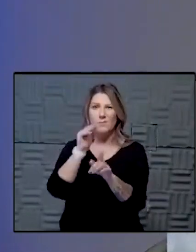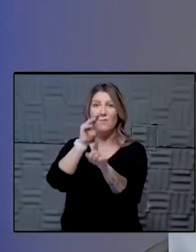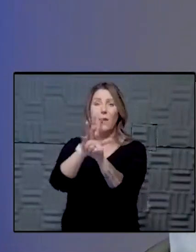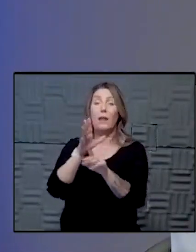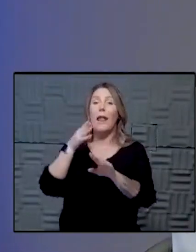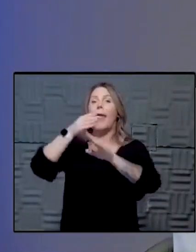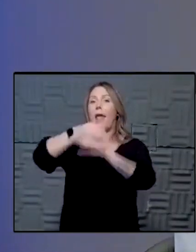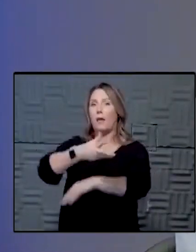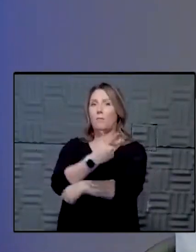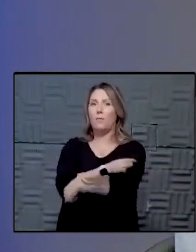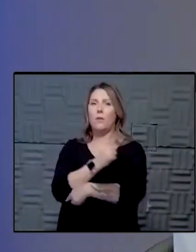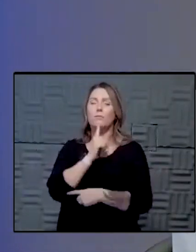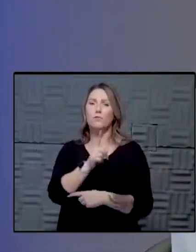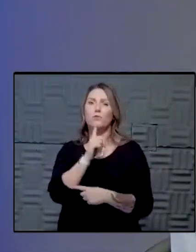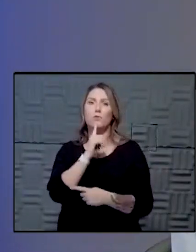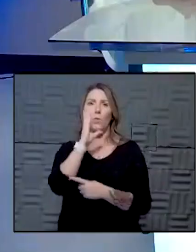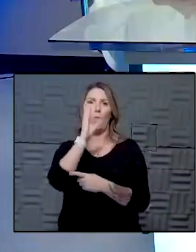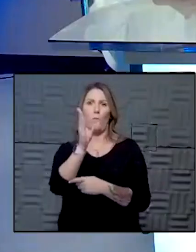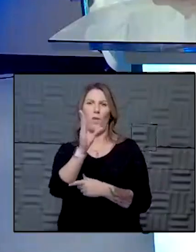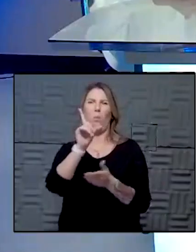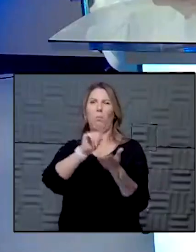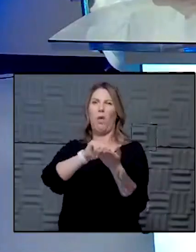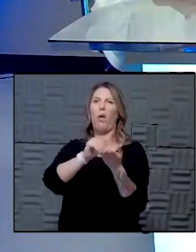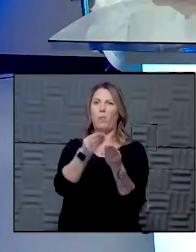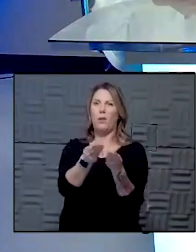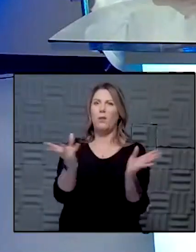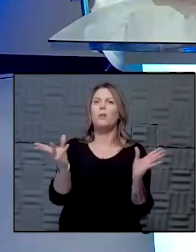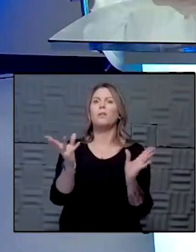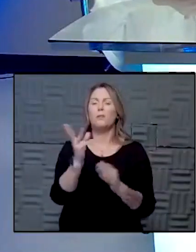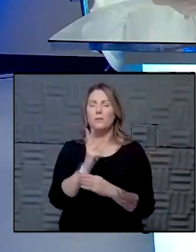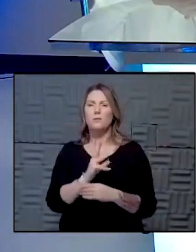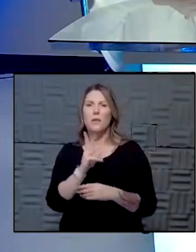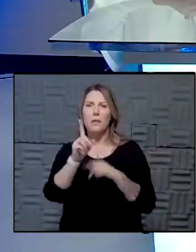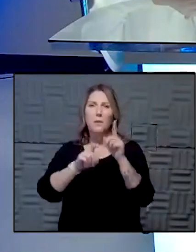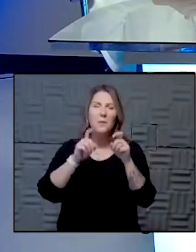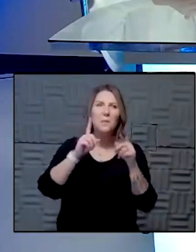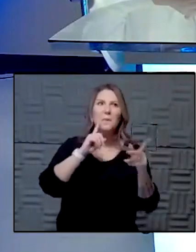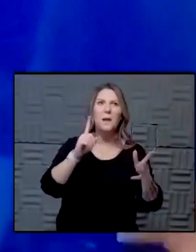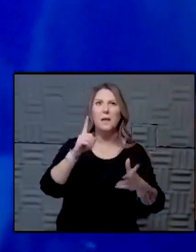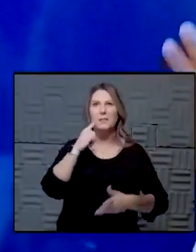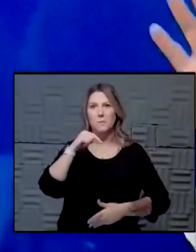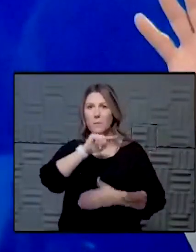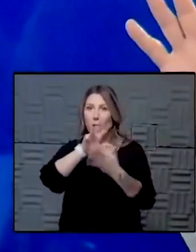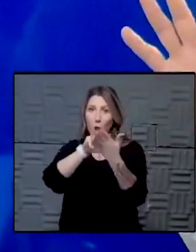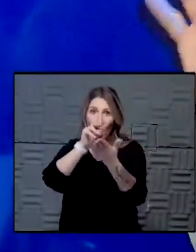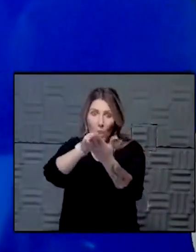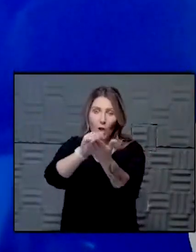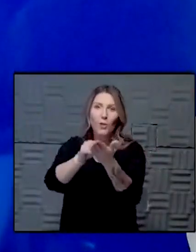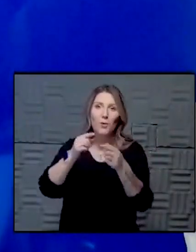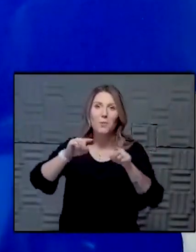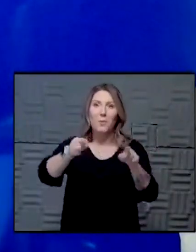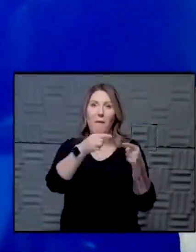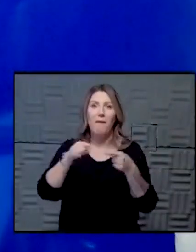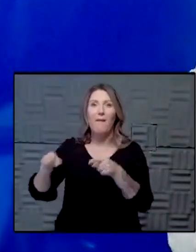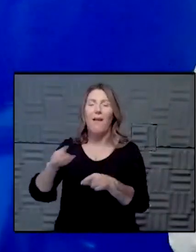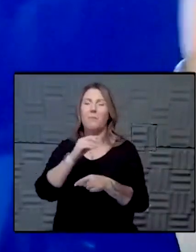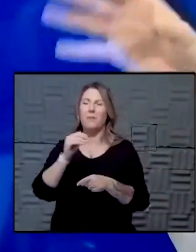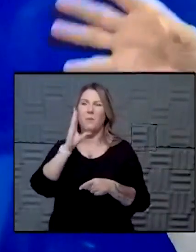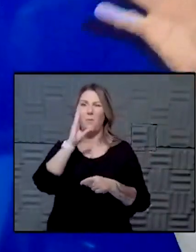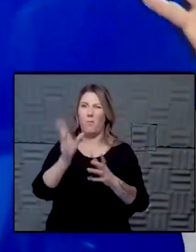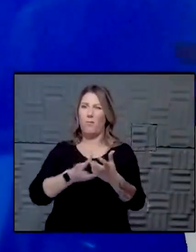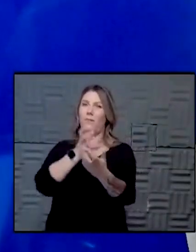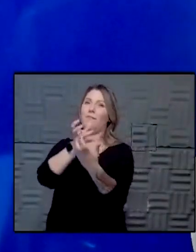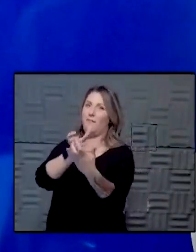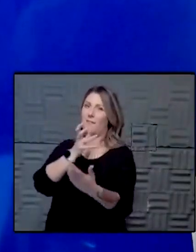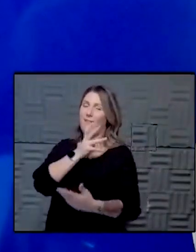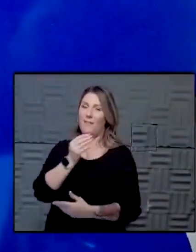there will be stuff coming out about I that. think, yeah, we'll see. Well, it's another question where we're building the airplane, but my forecast is the part's going to fit, which means that